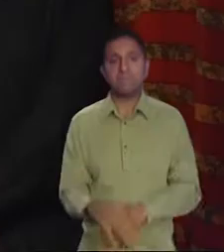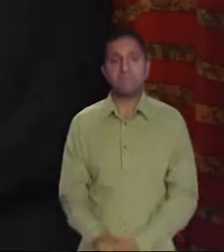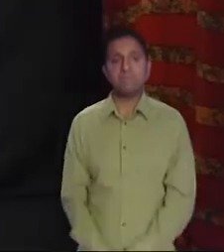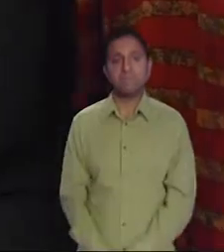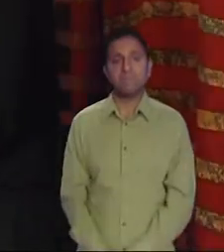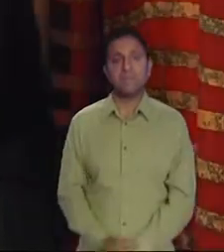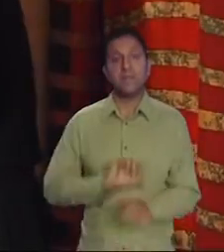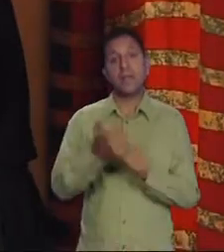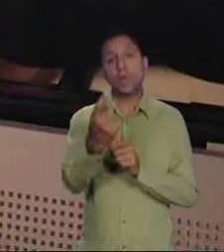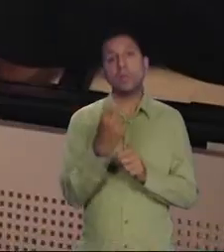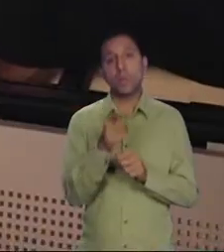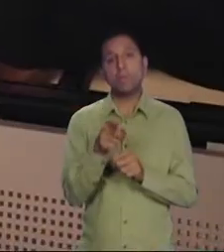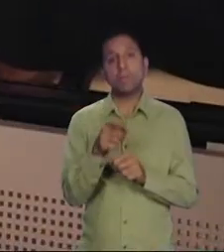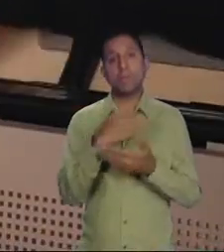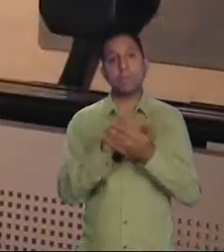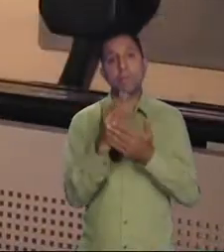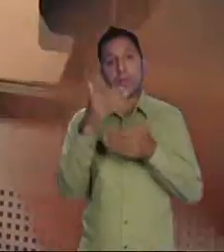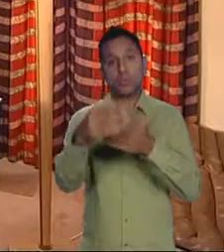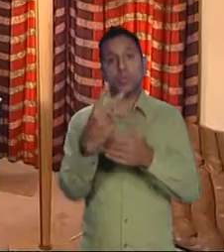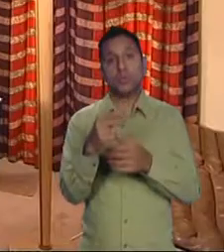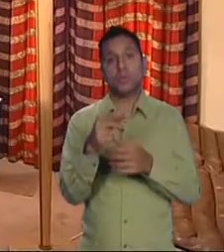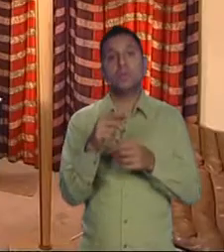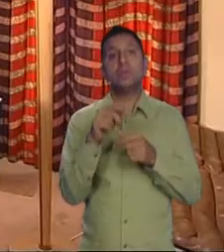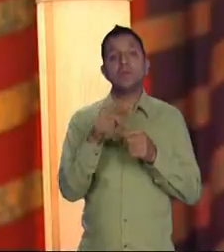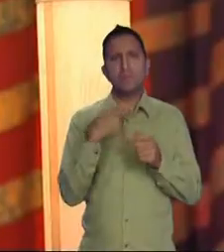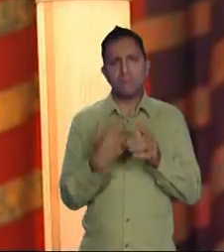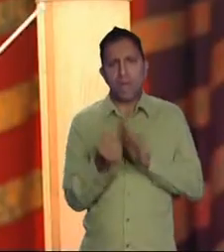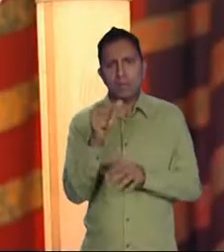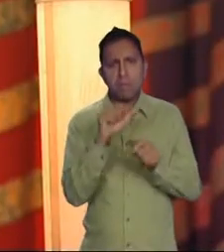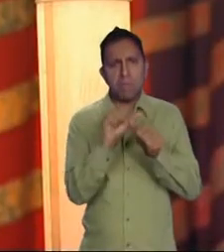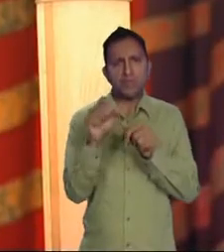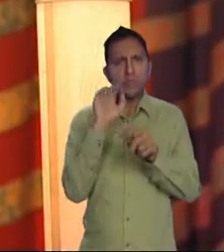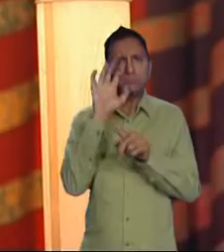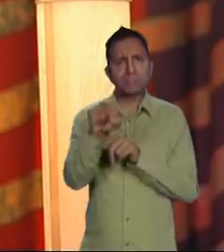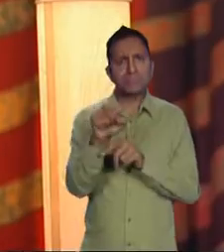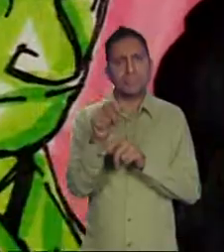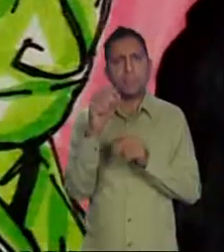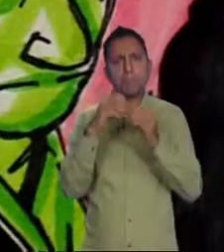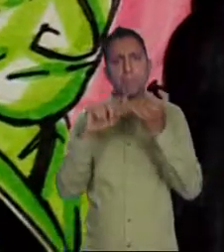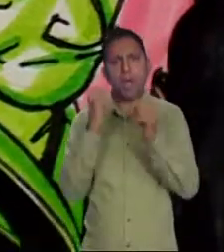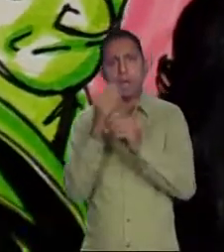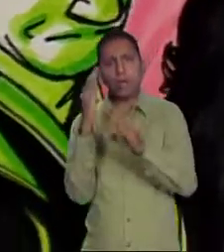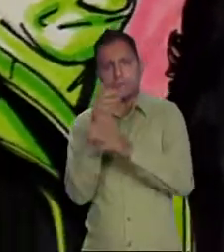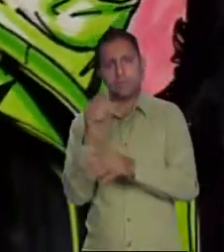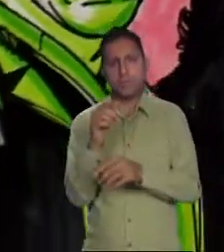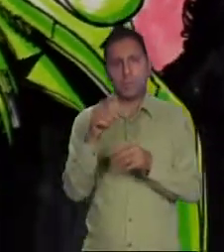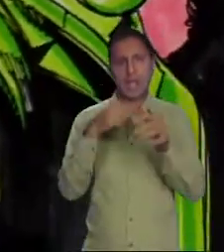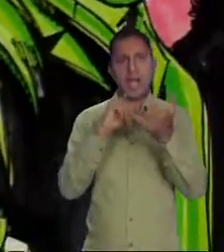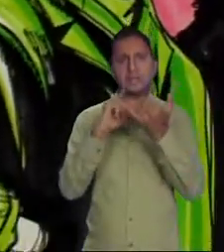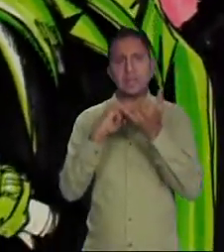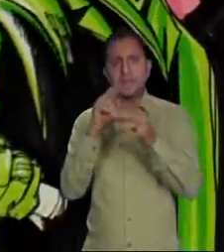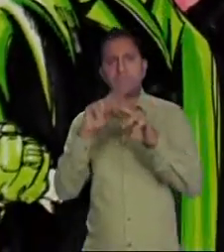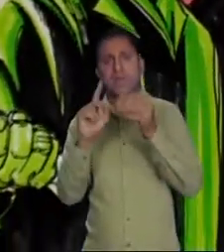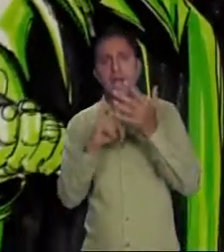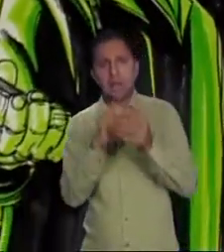Coming up, in part 2 of Spy School, we reveal the best ways to sweep a suspect room for bugs. And we open the assassination file on